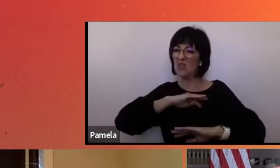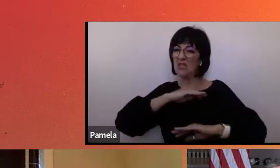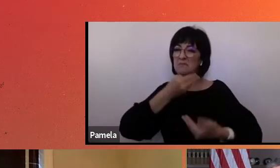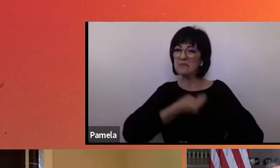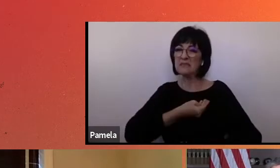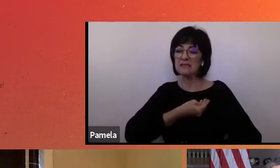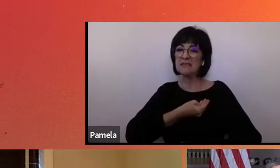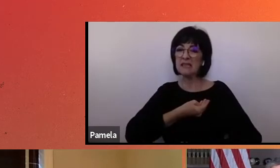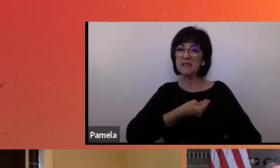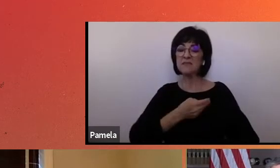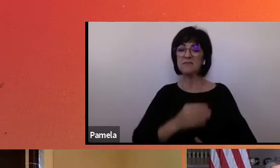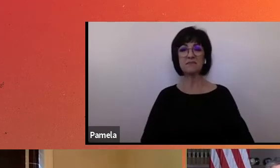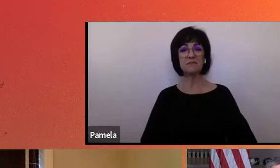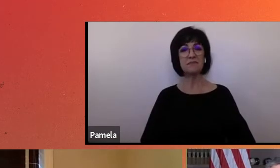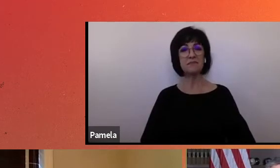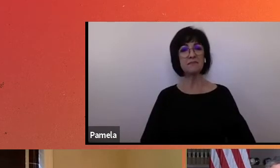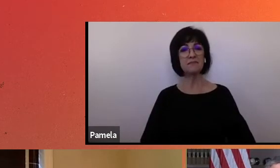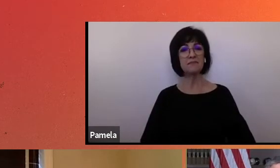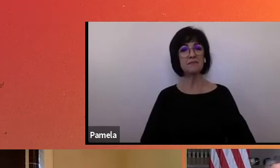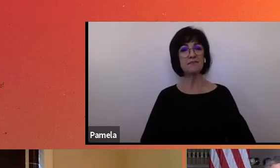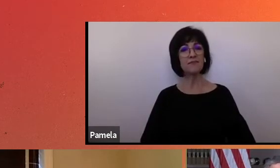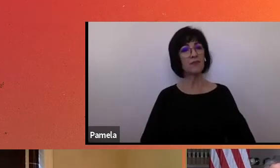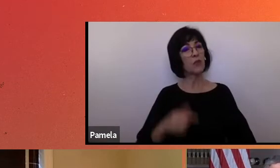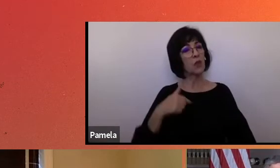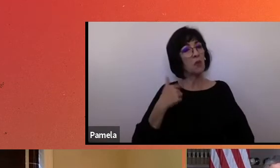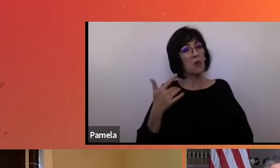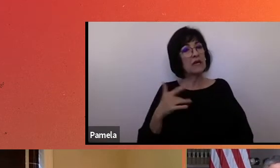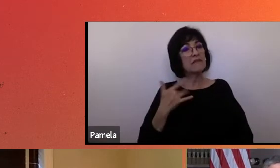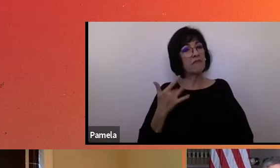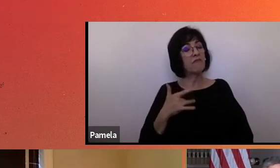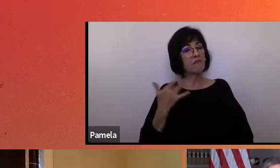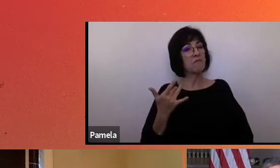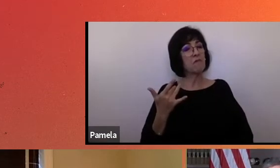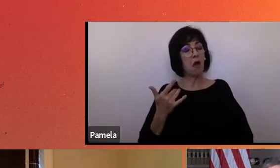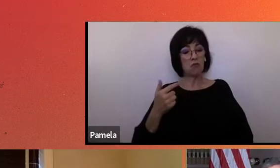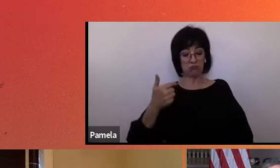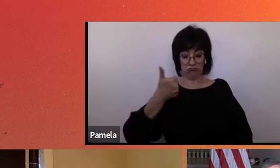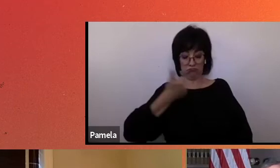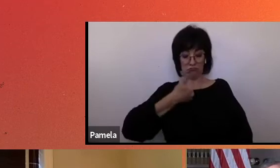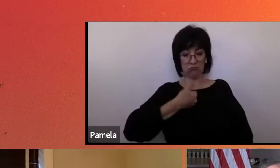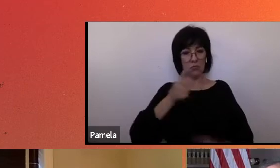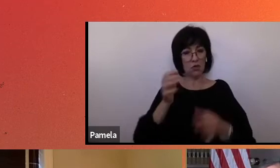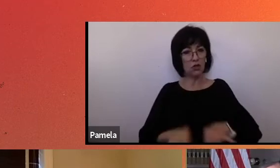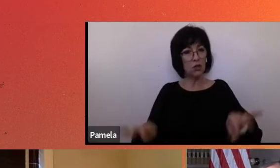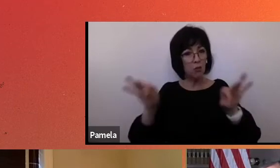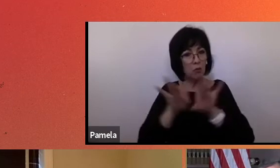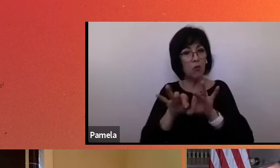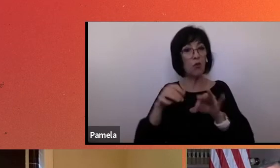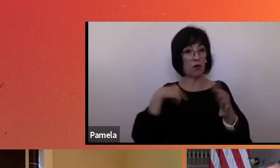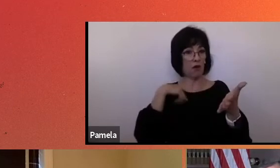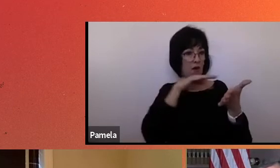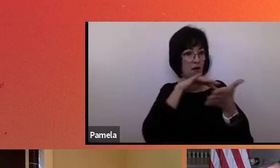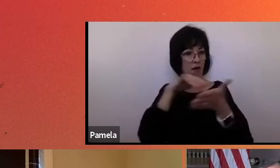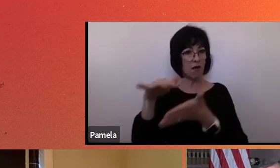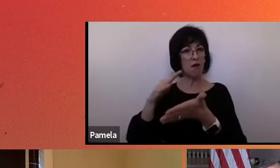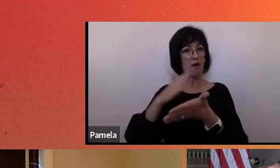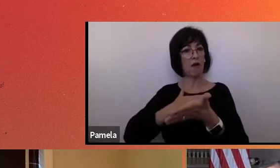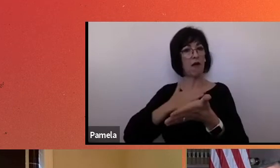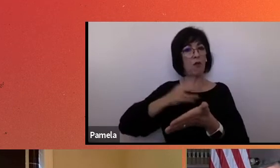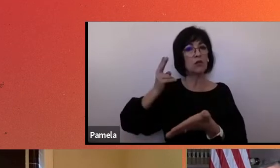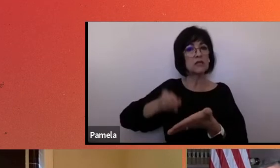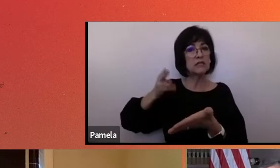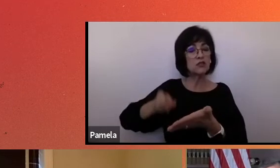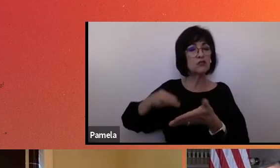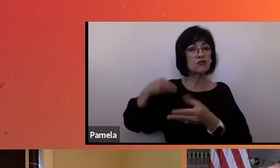that we felt like we were important. And when we did when I did the genealogy and search, I realized that we